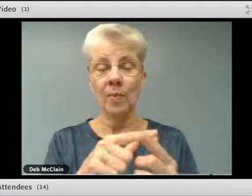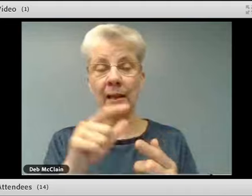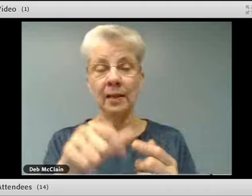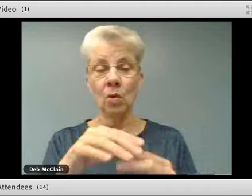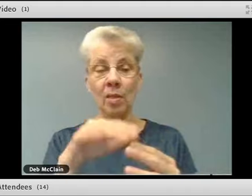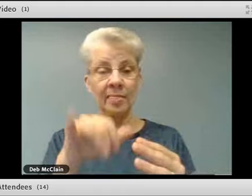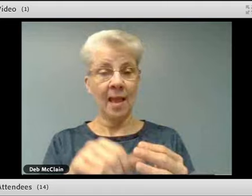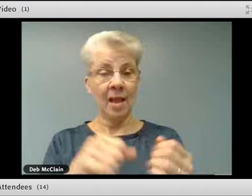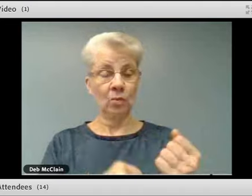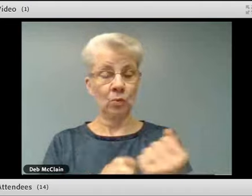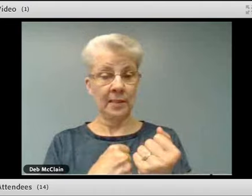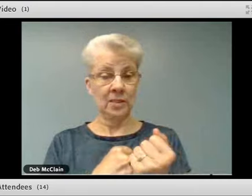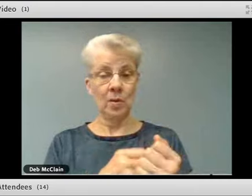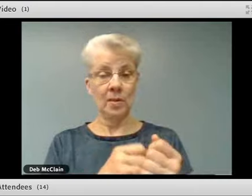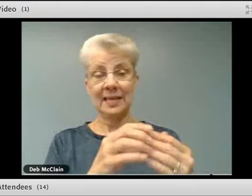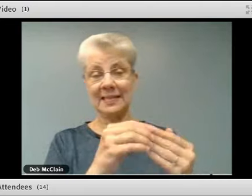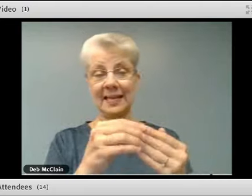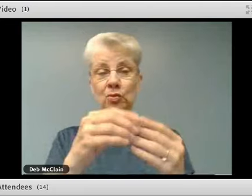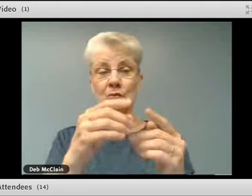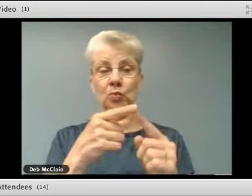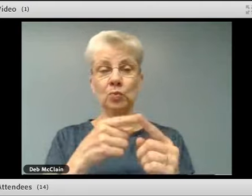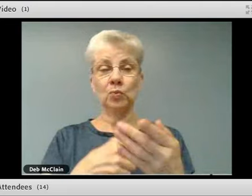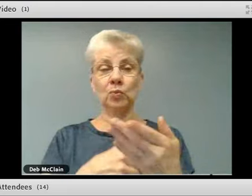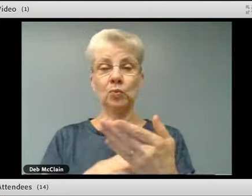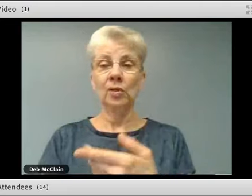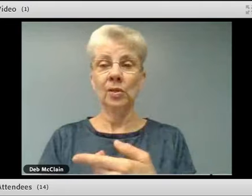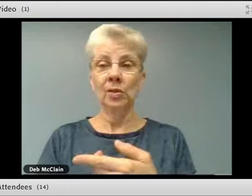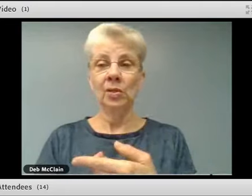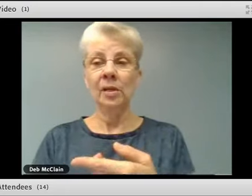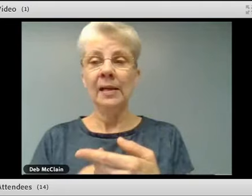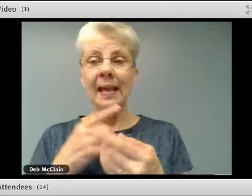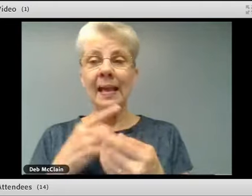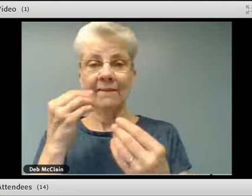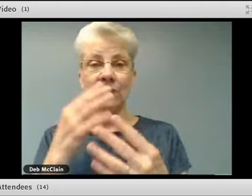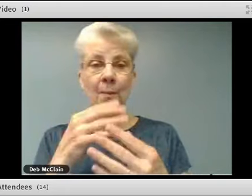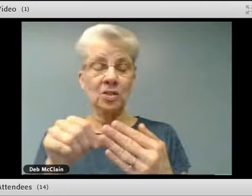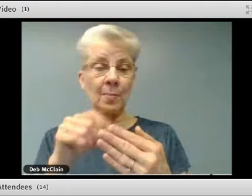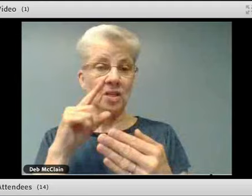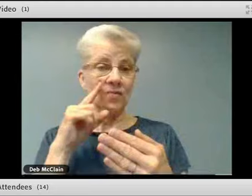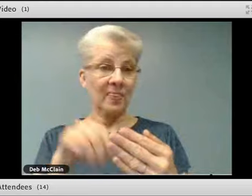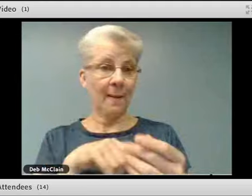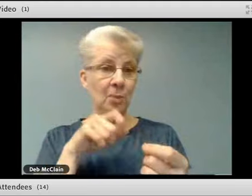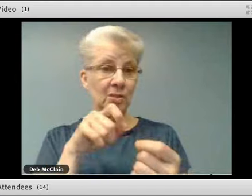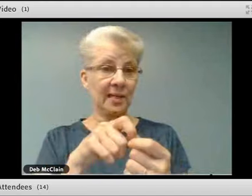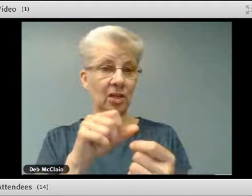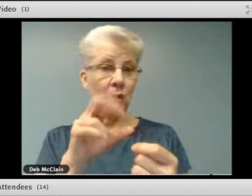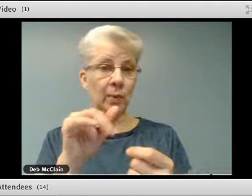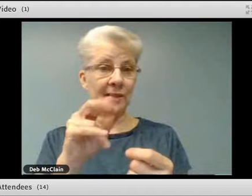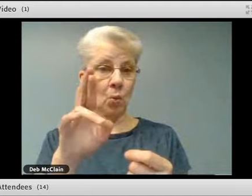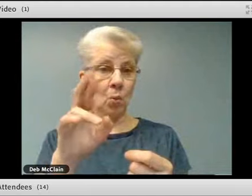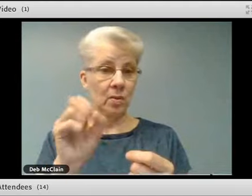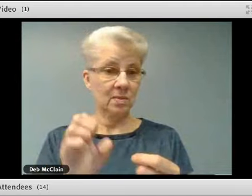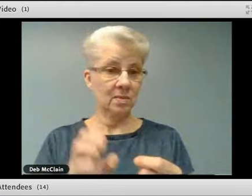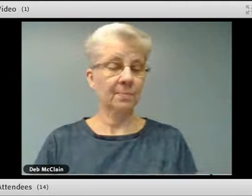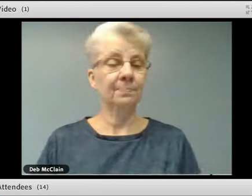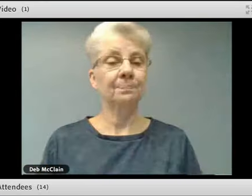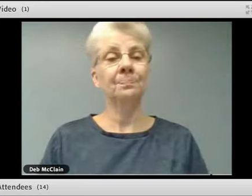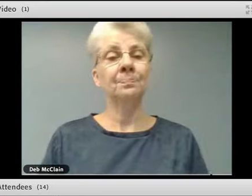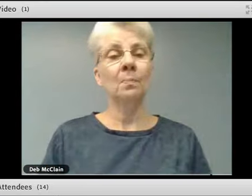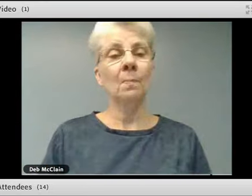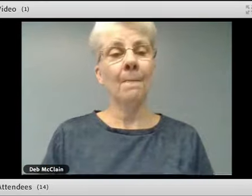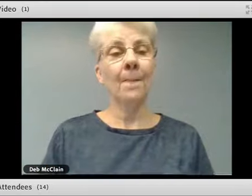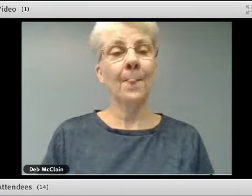resource, it takes you to the information page for that particular resource. It'll also have